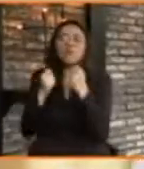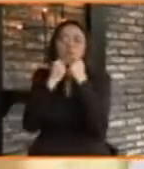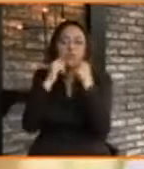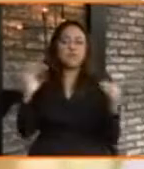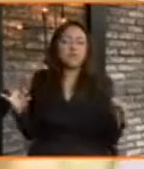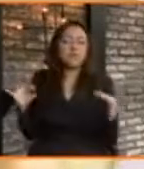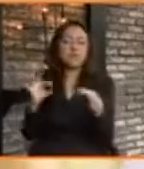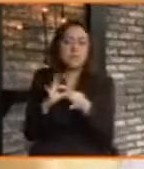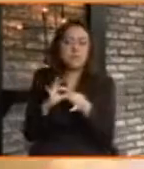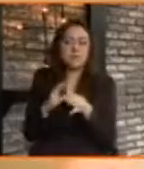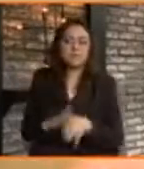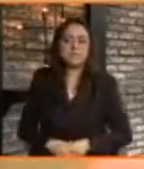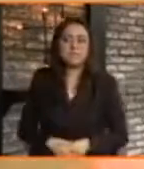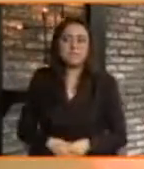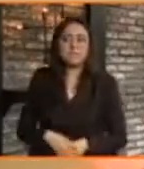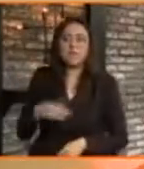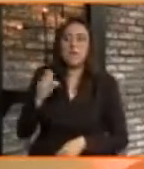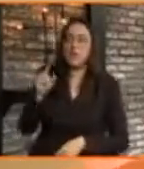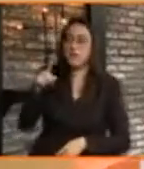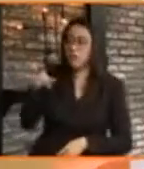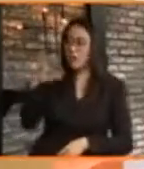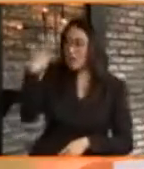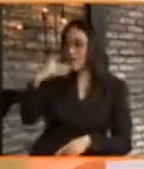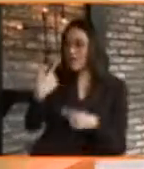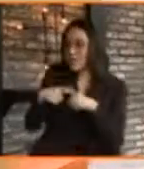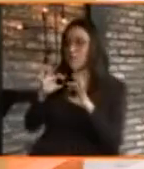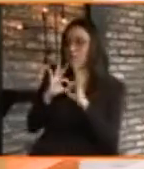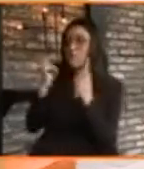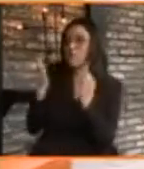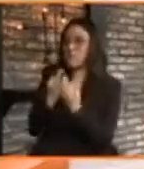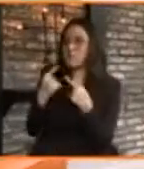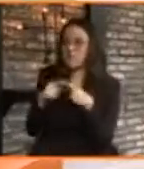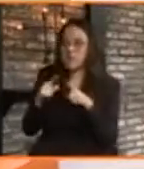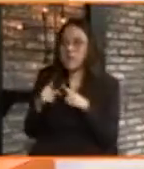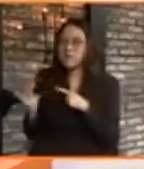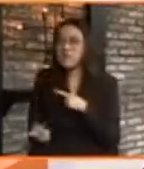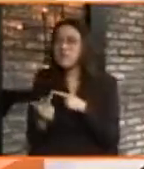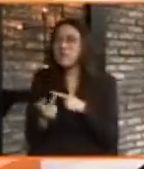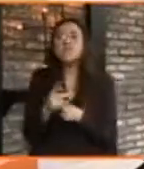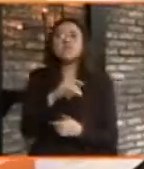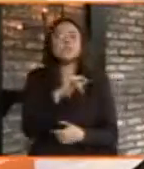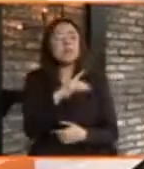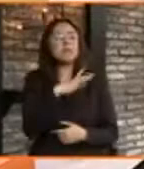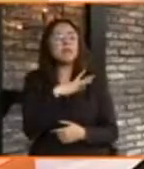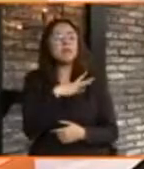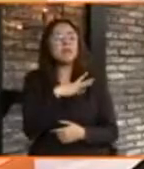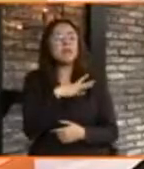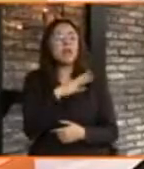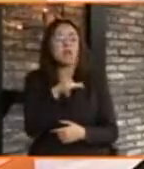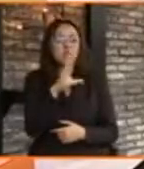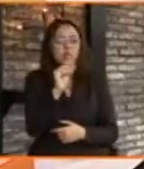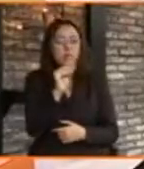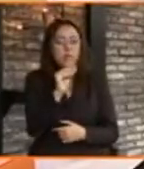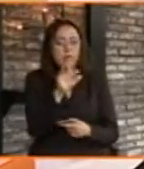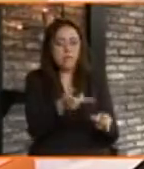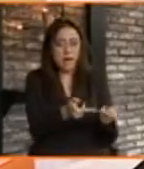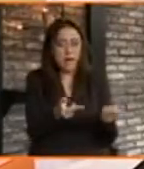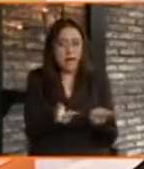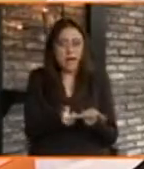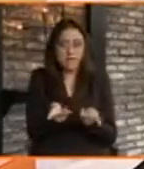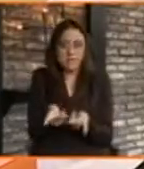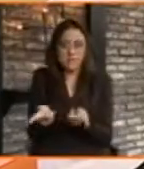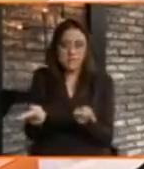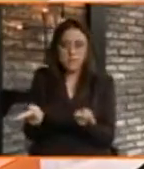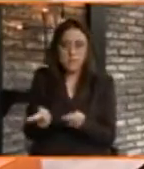boundaries. So each one is made out of something different? Yes, that's correct. There are 90 dishes